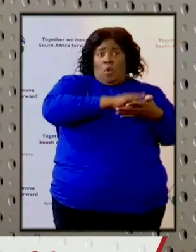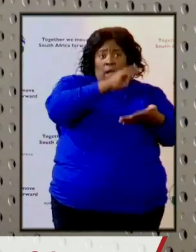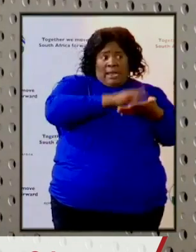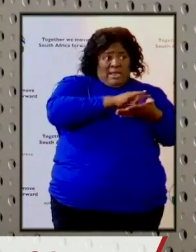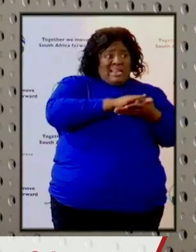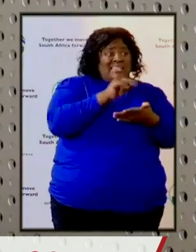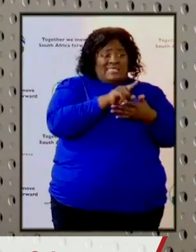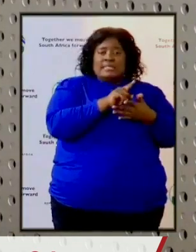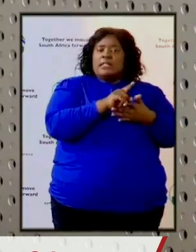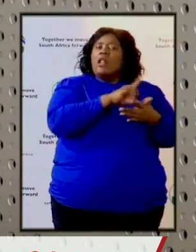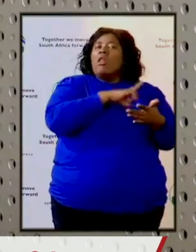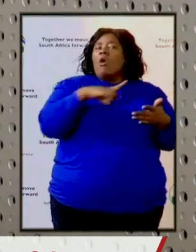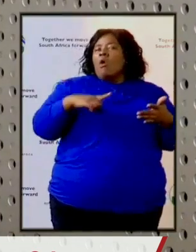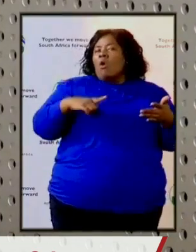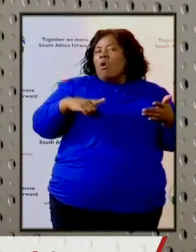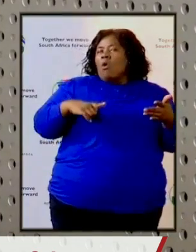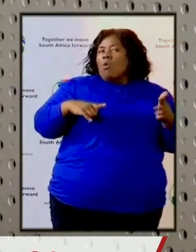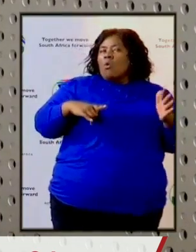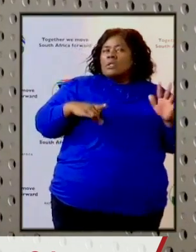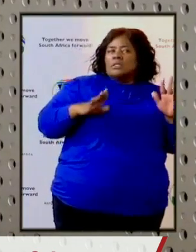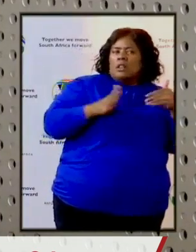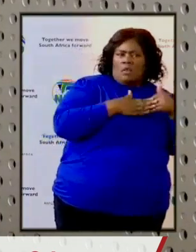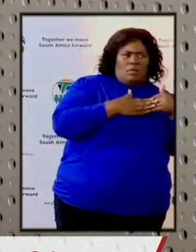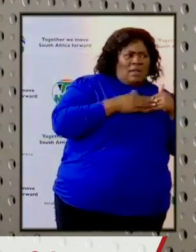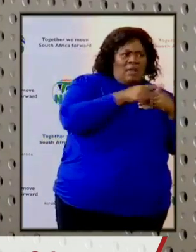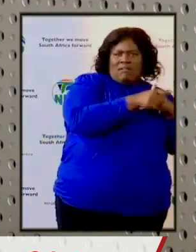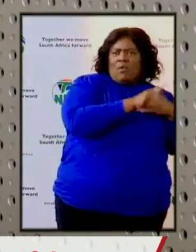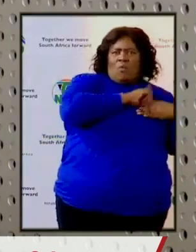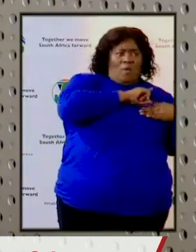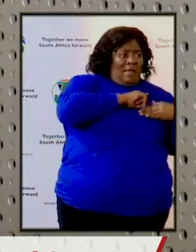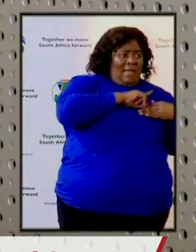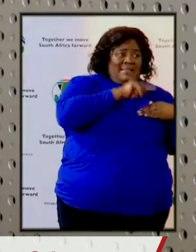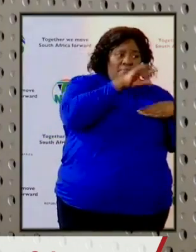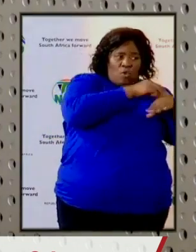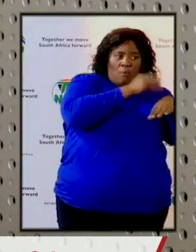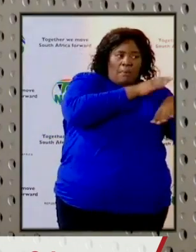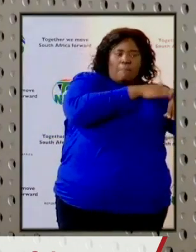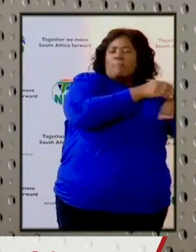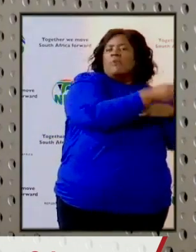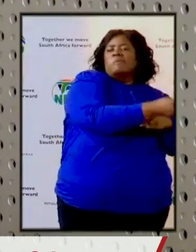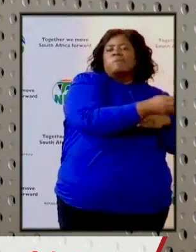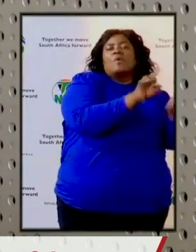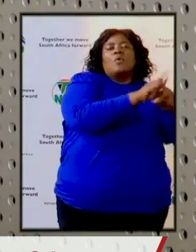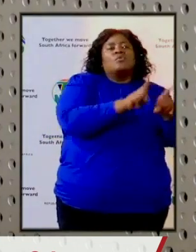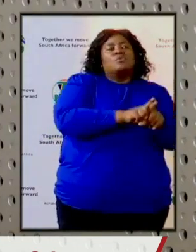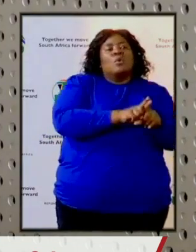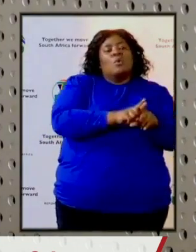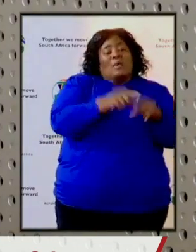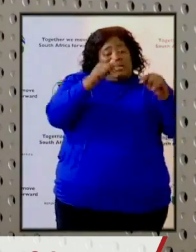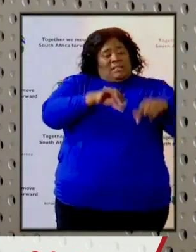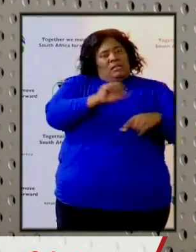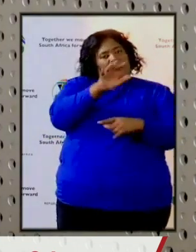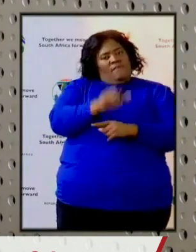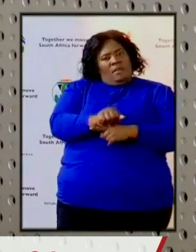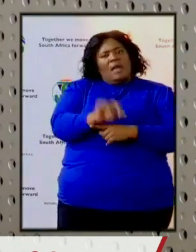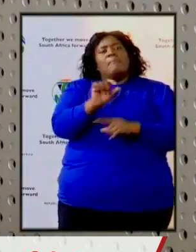where the most problem was. So even in our case, if we can see